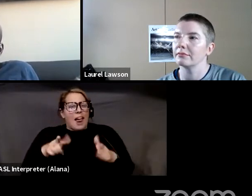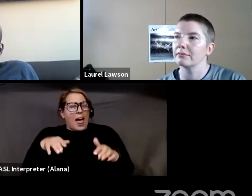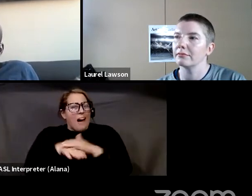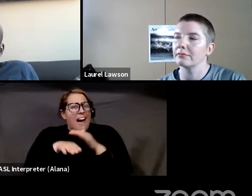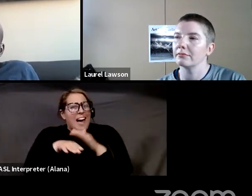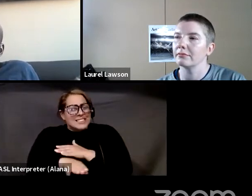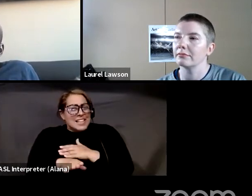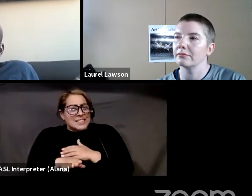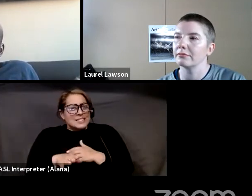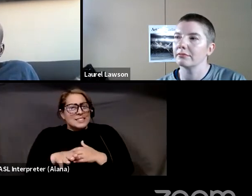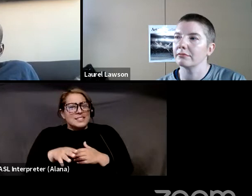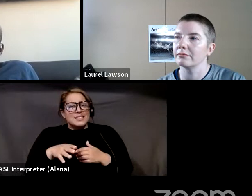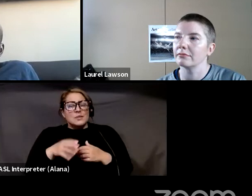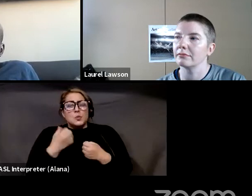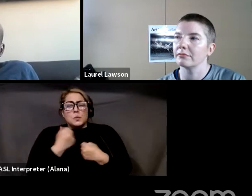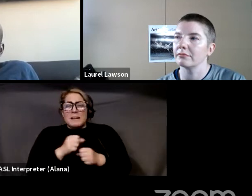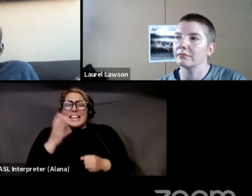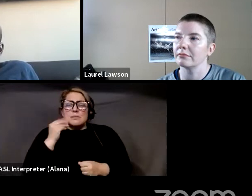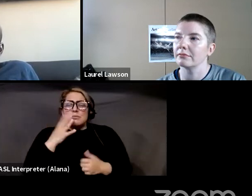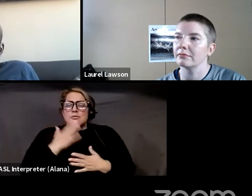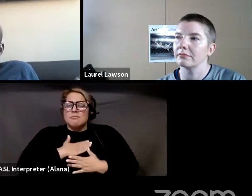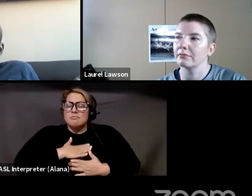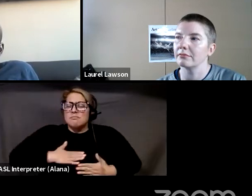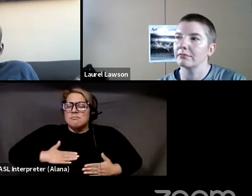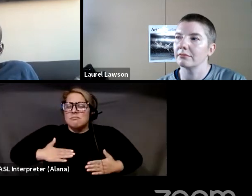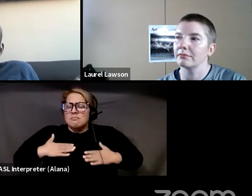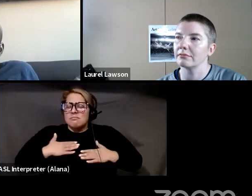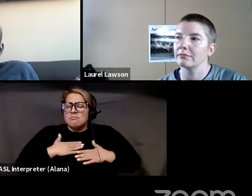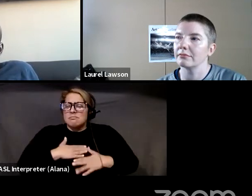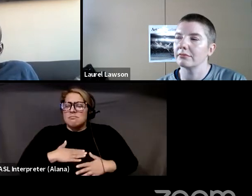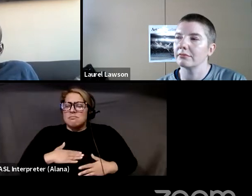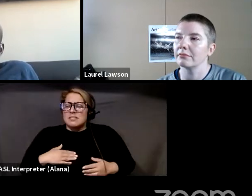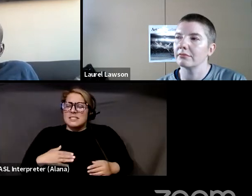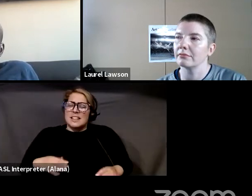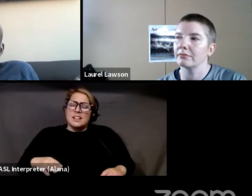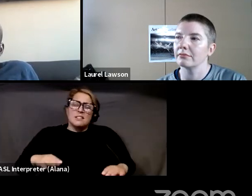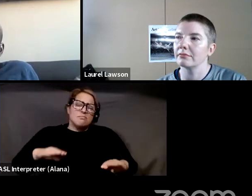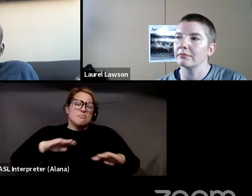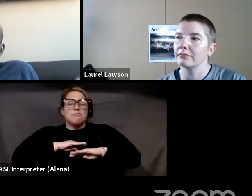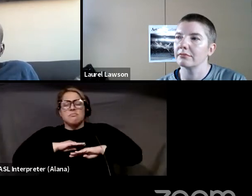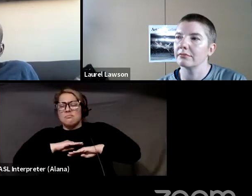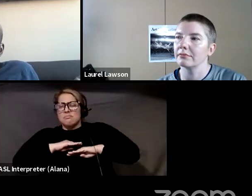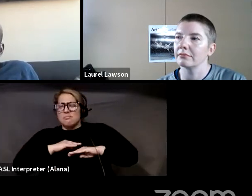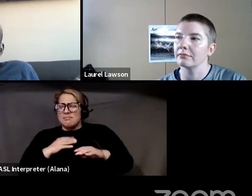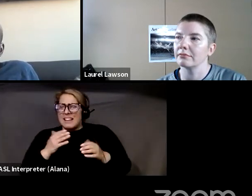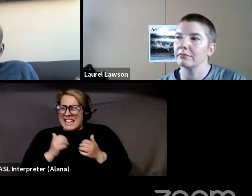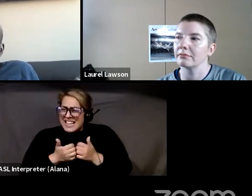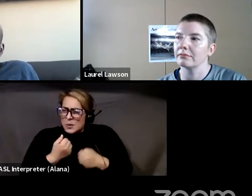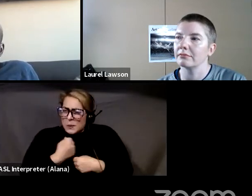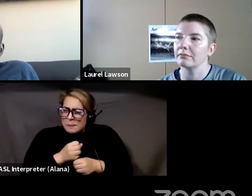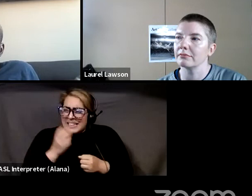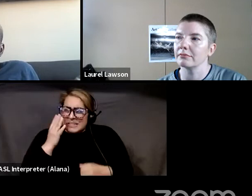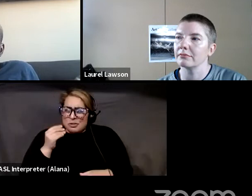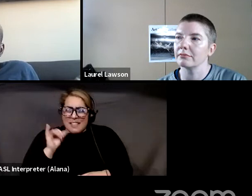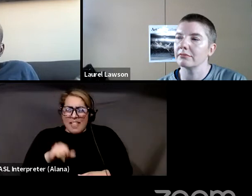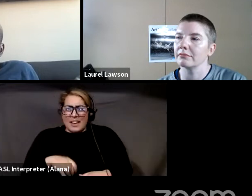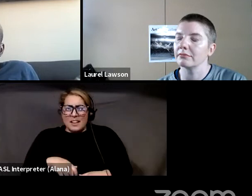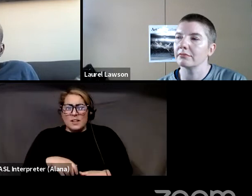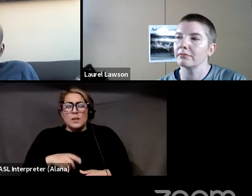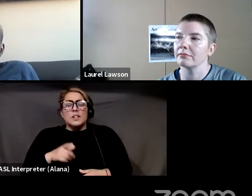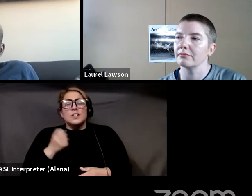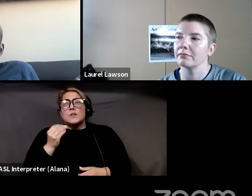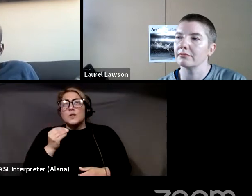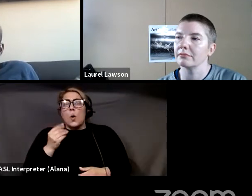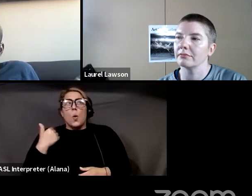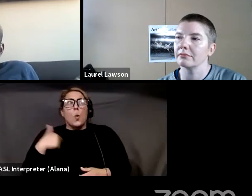is pleasurable and joyful and fuller to what that experience we dream of to